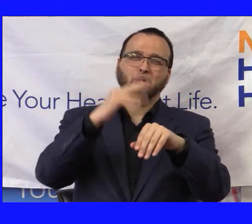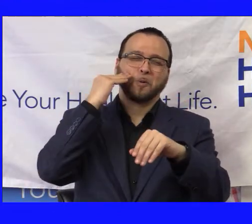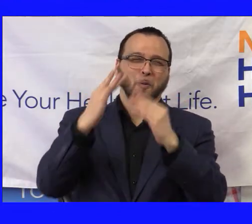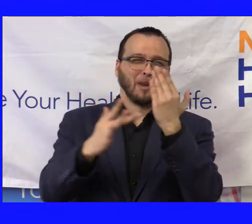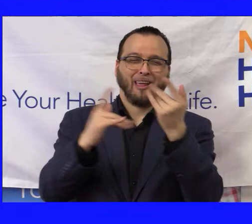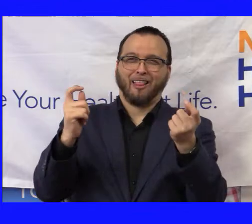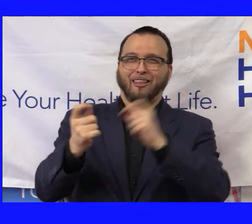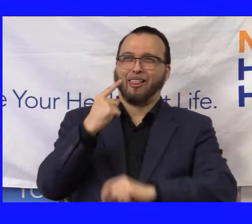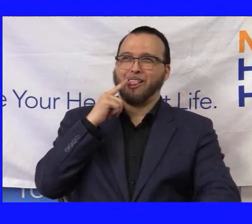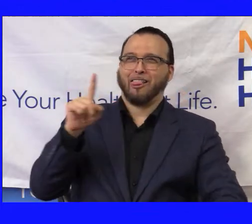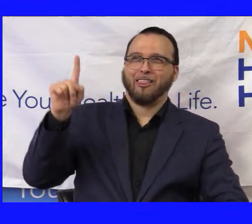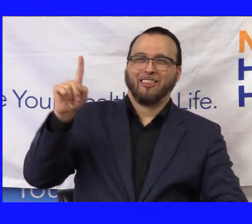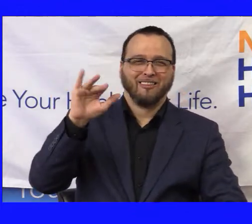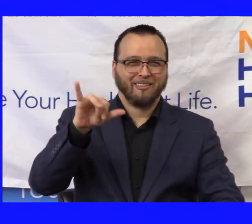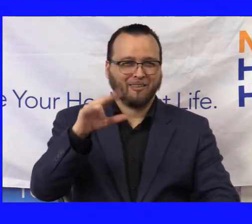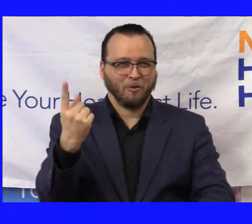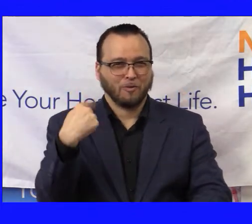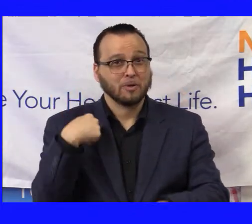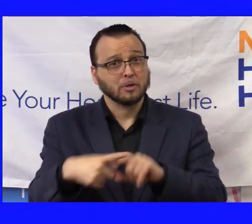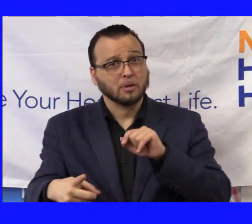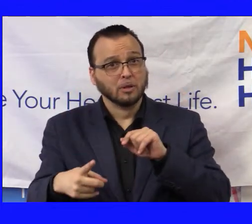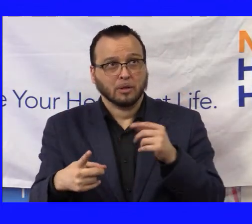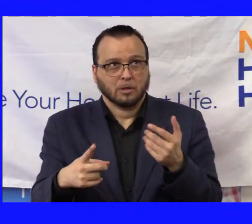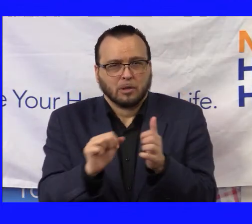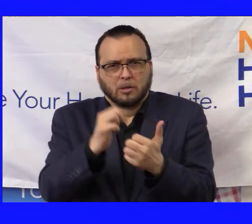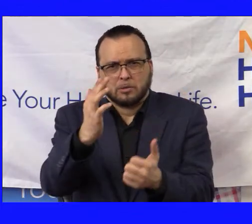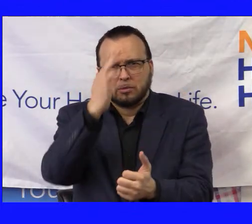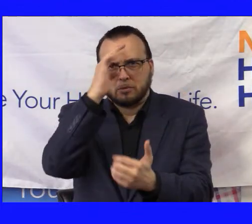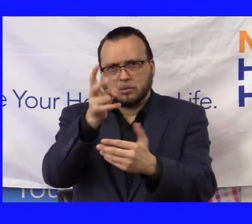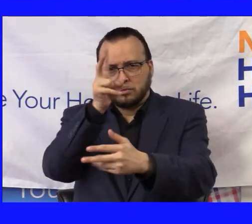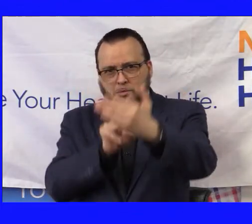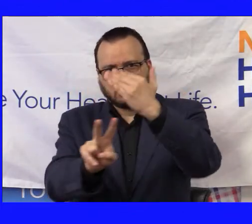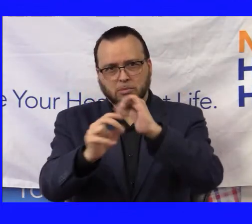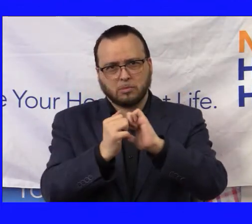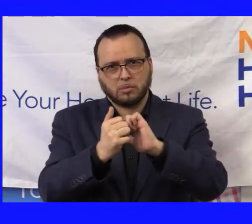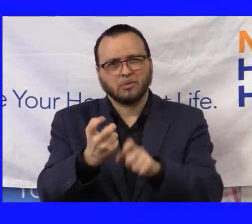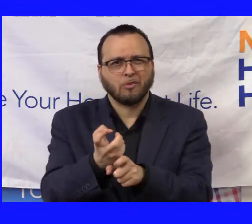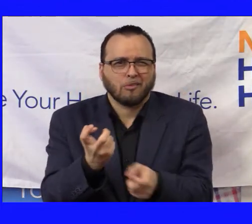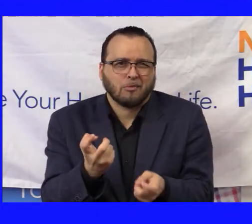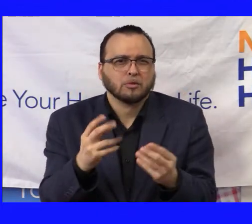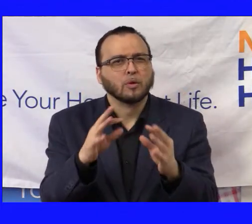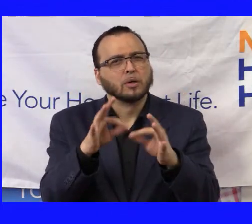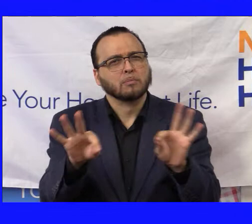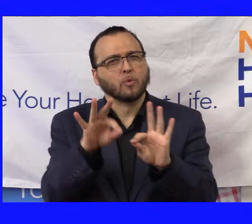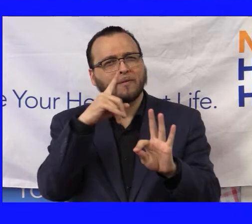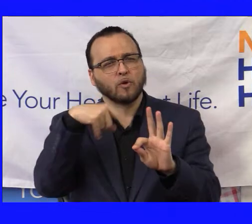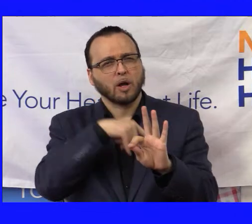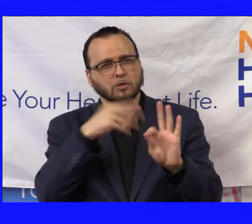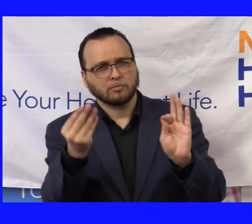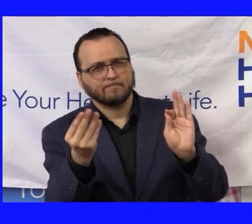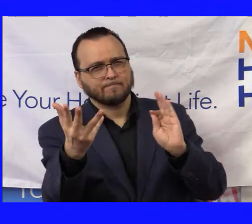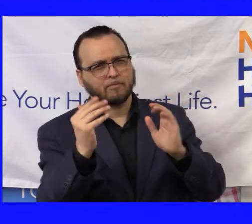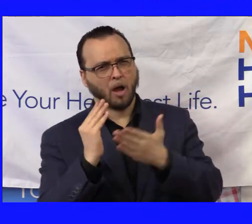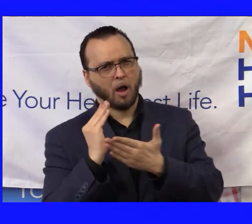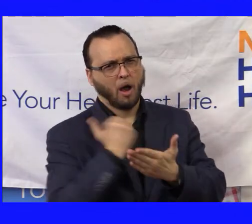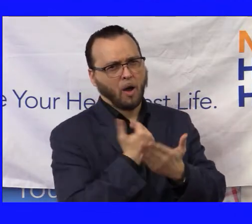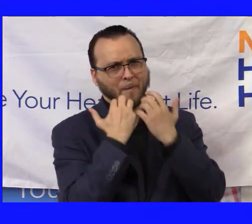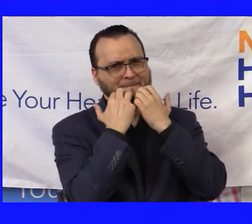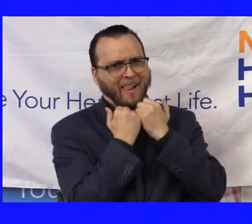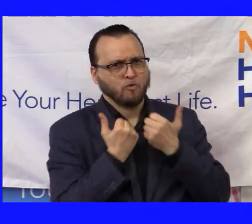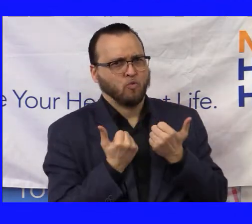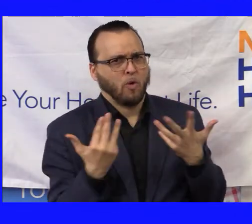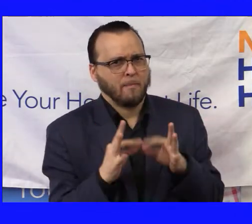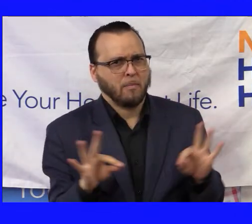very high. So it's important for us to communicate to them the value system that we have and how we expect them